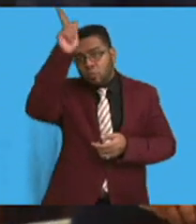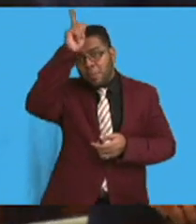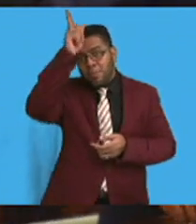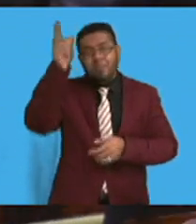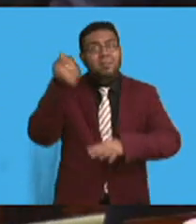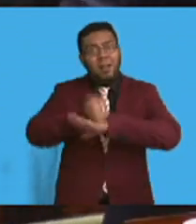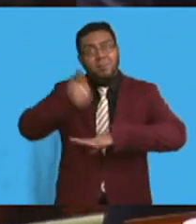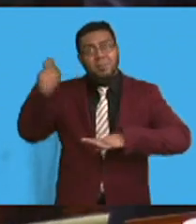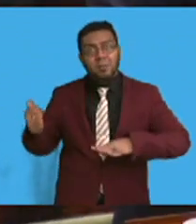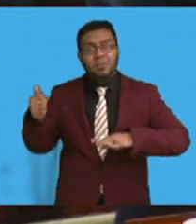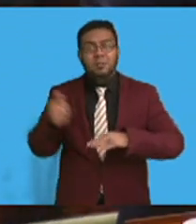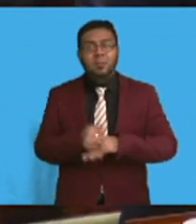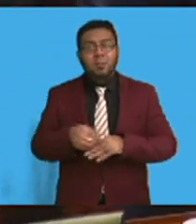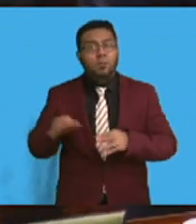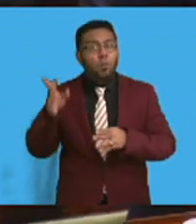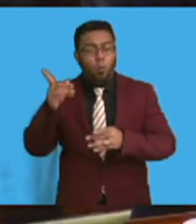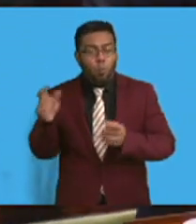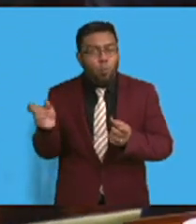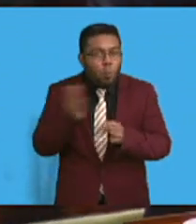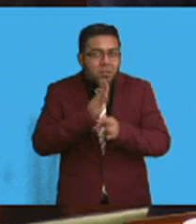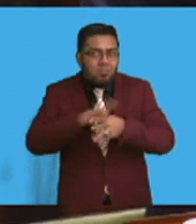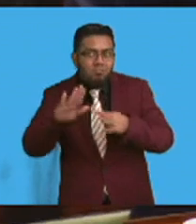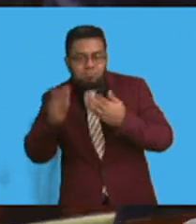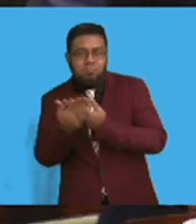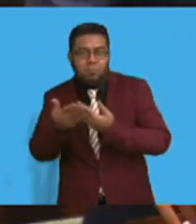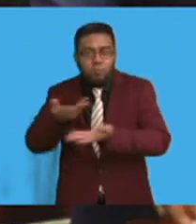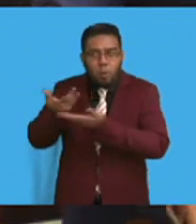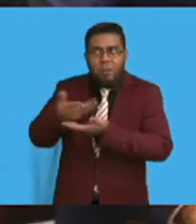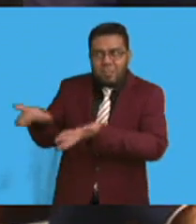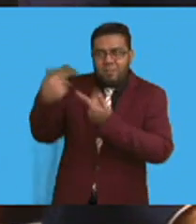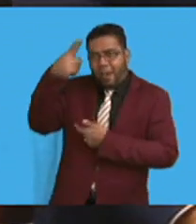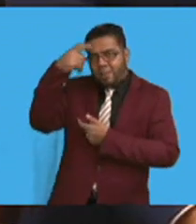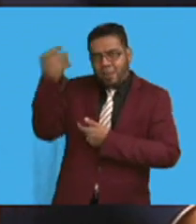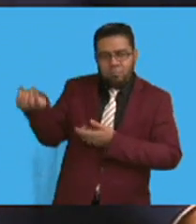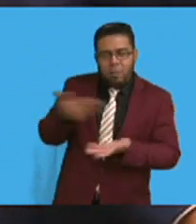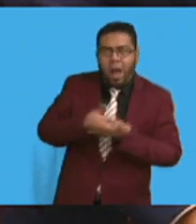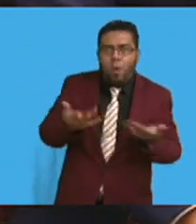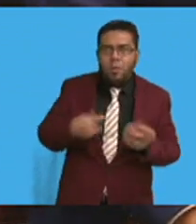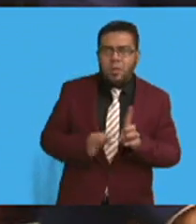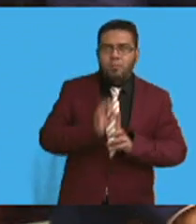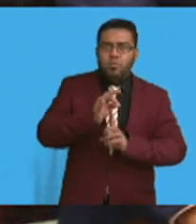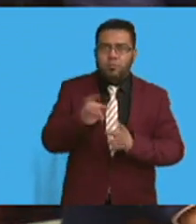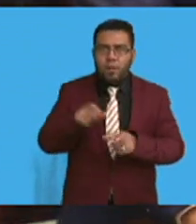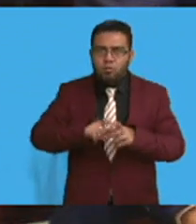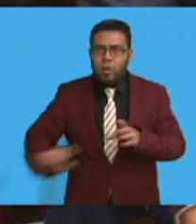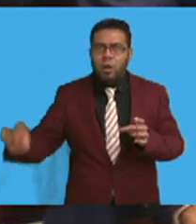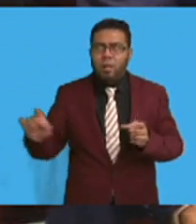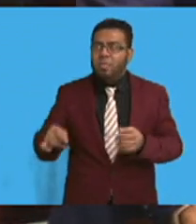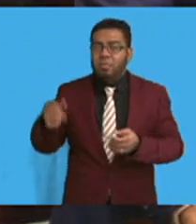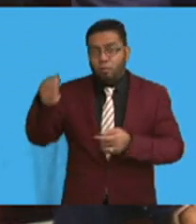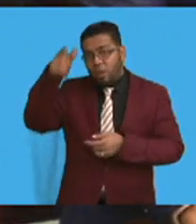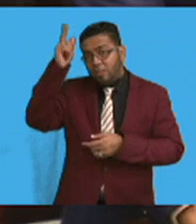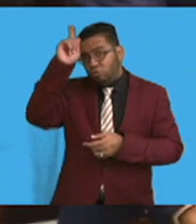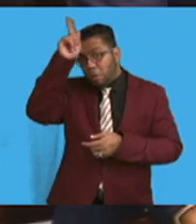managing watershed infrastructure and give their recommendations. This year, the German Development Corporation will send a technical assistance team to